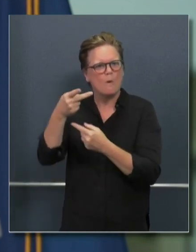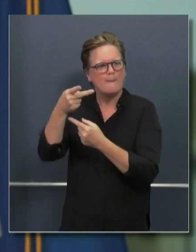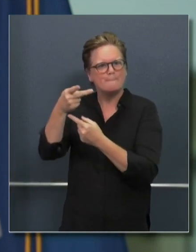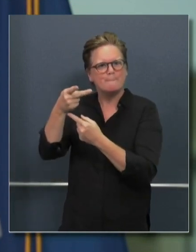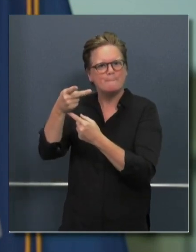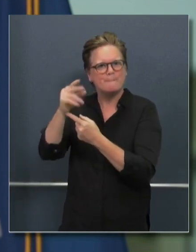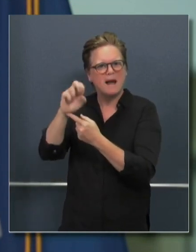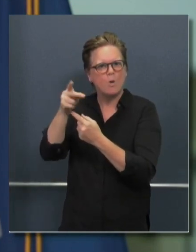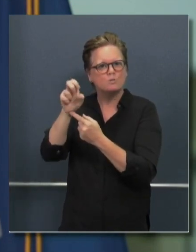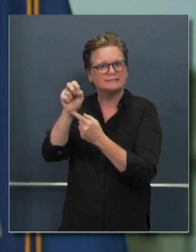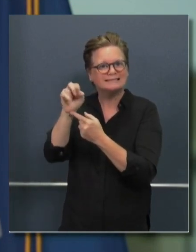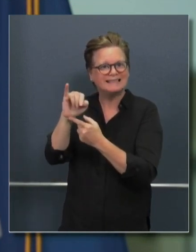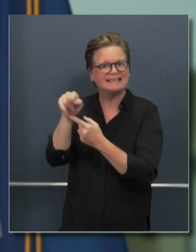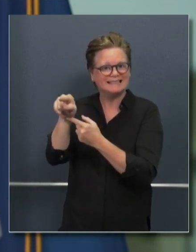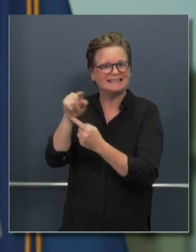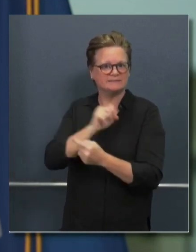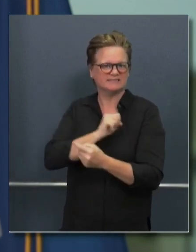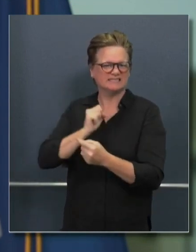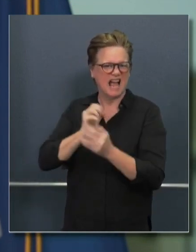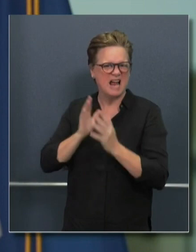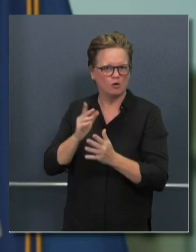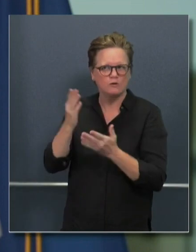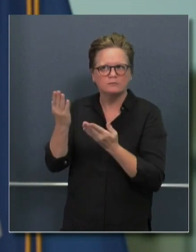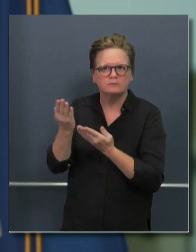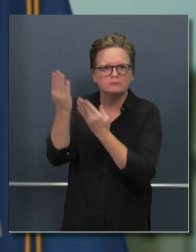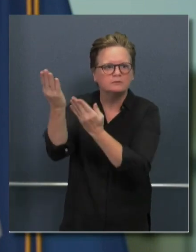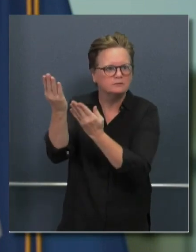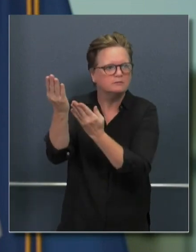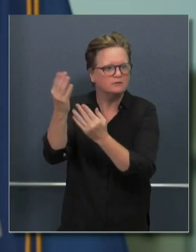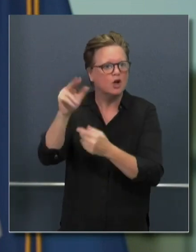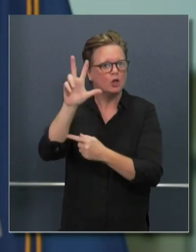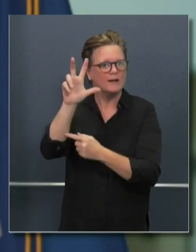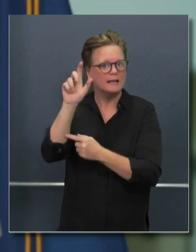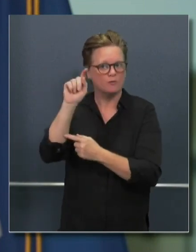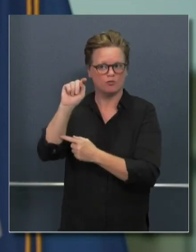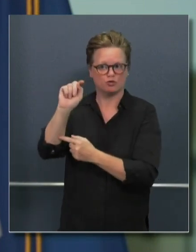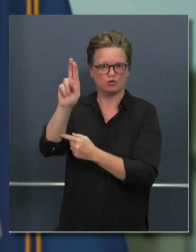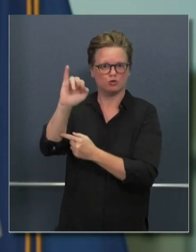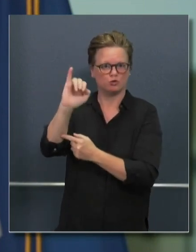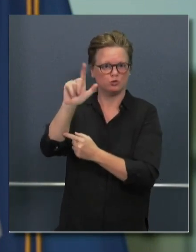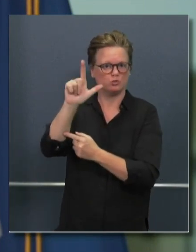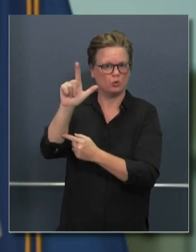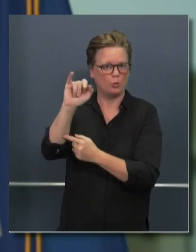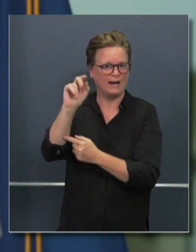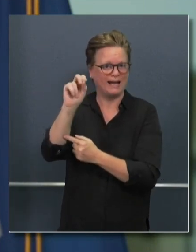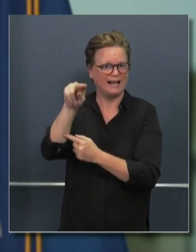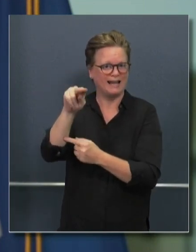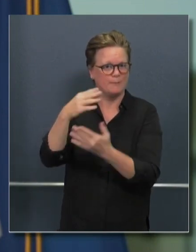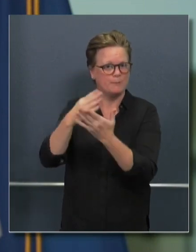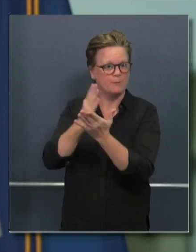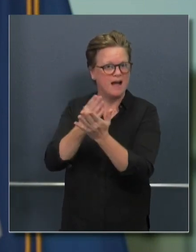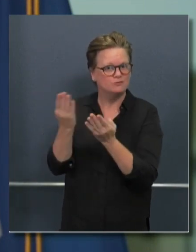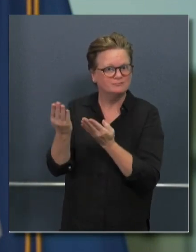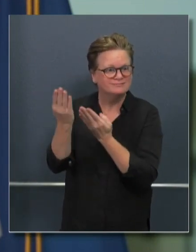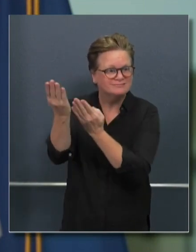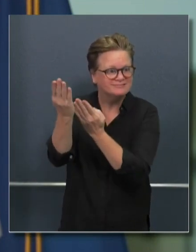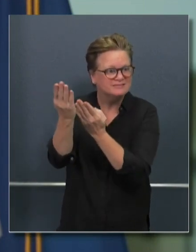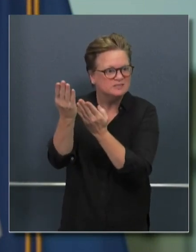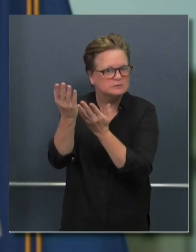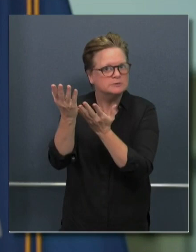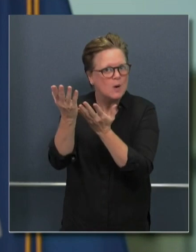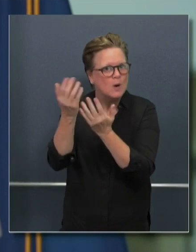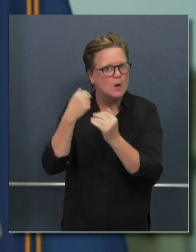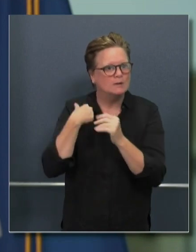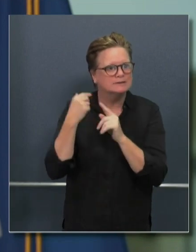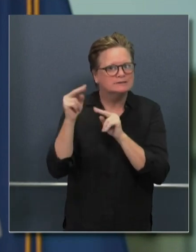encouraged, if at least on this front. And while we haven't seen commensurate progress and acknowledgement by the